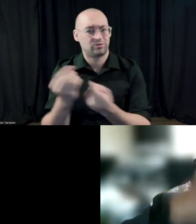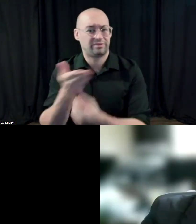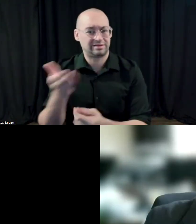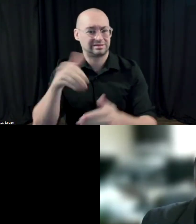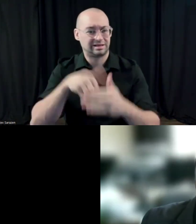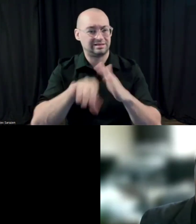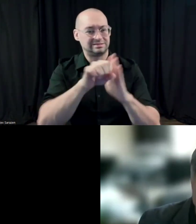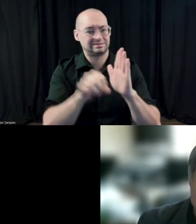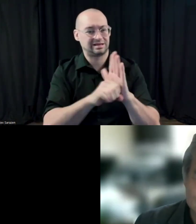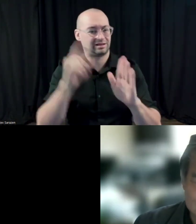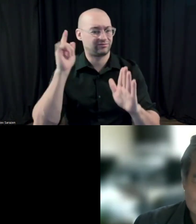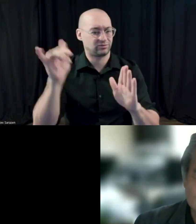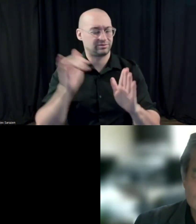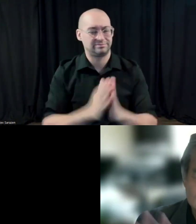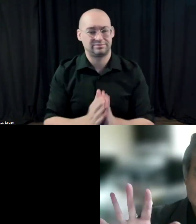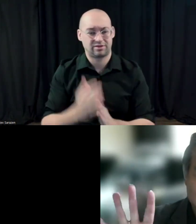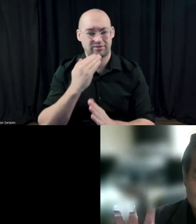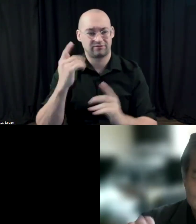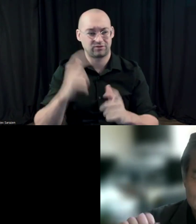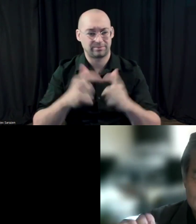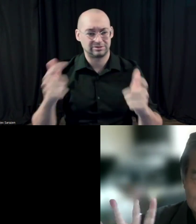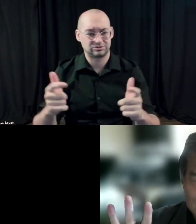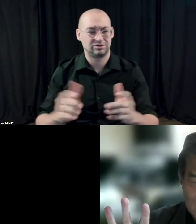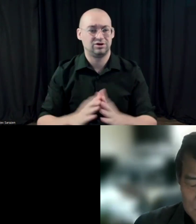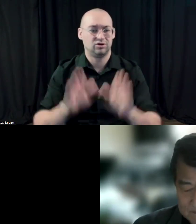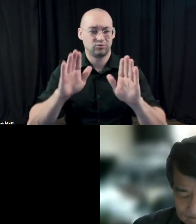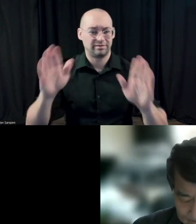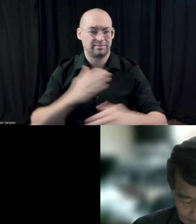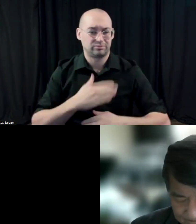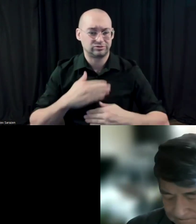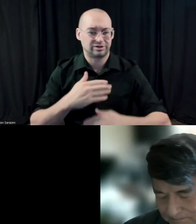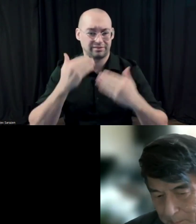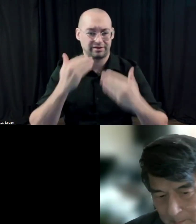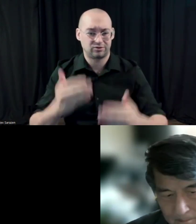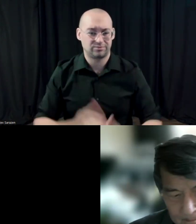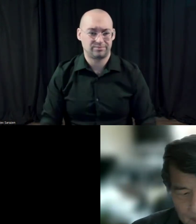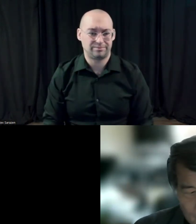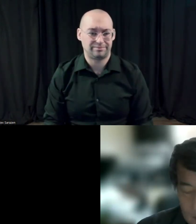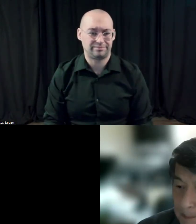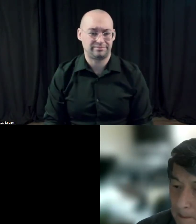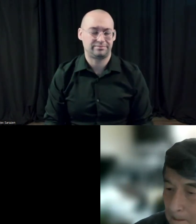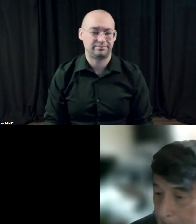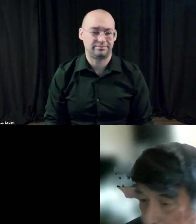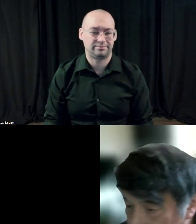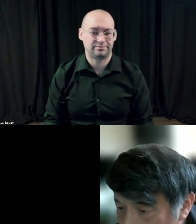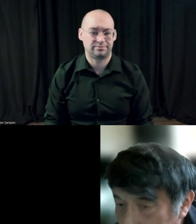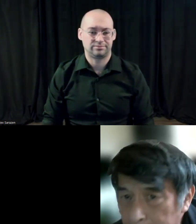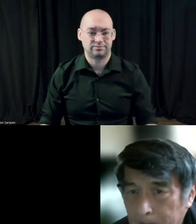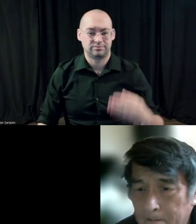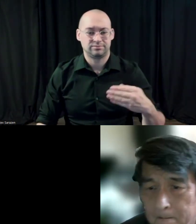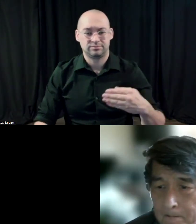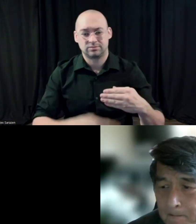California. So thank you so much. Greatly appreciate it. Thank you. I also want